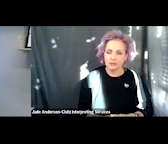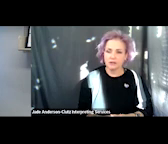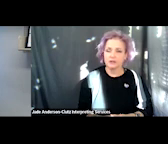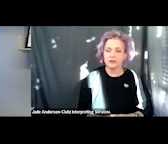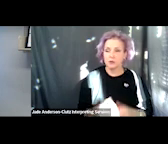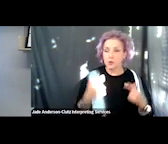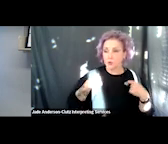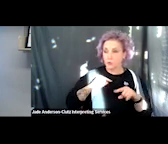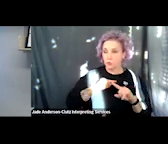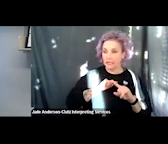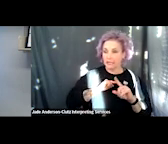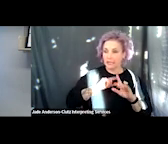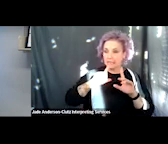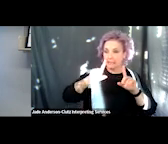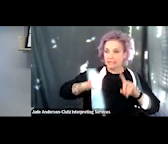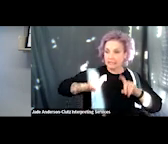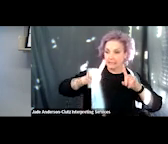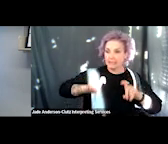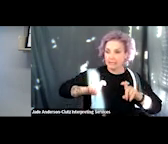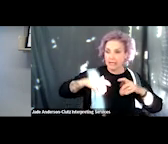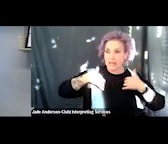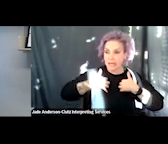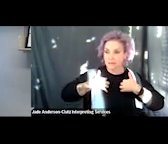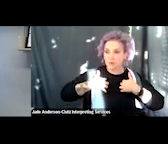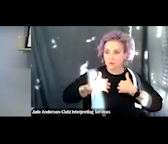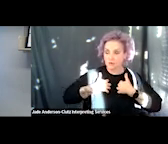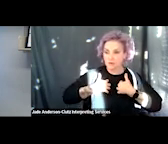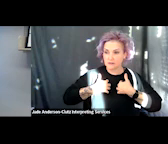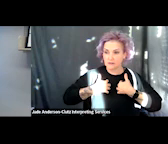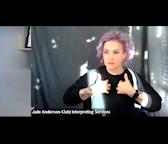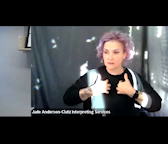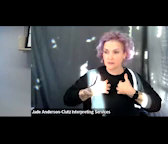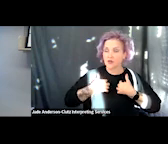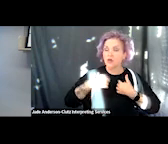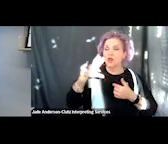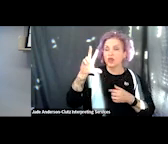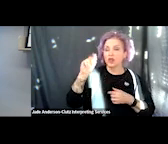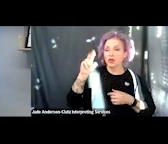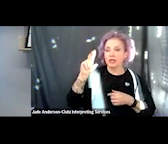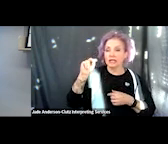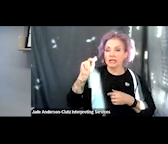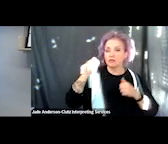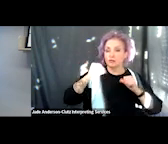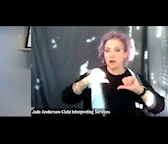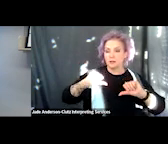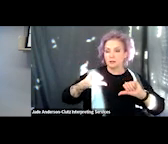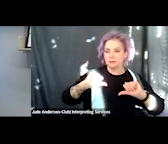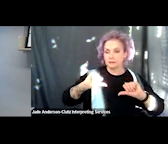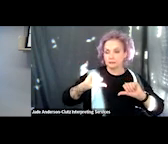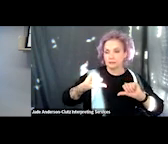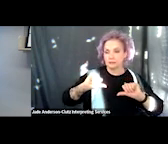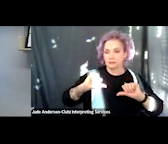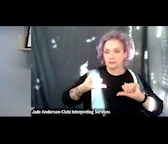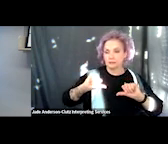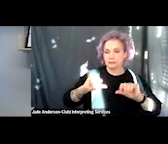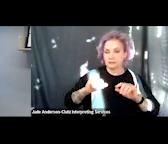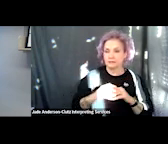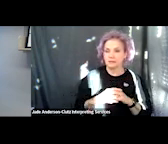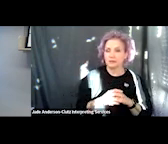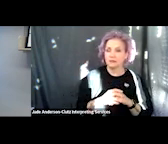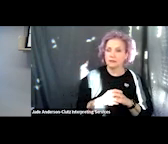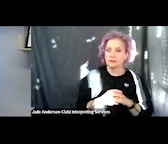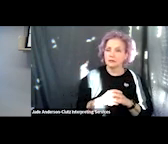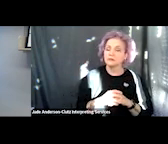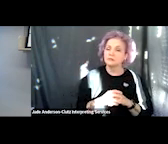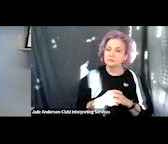tested animals on 30 trials of the startle sound at 100 decibels. we sort of looked at how they